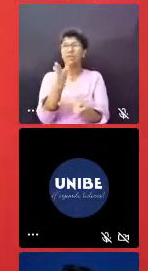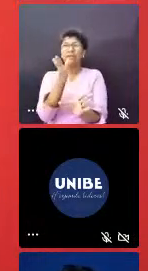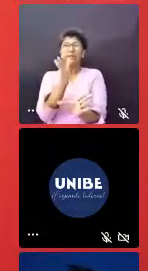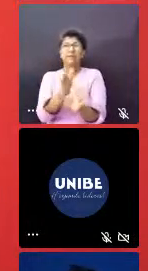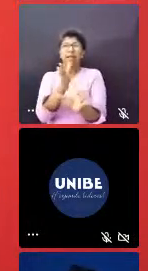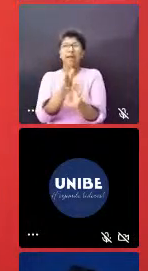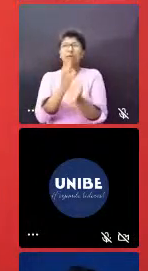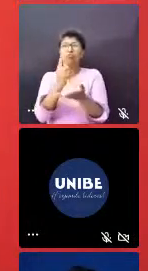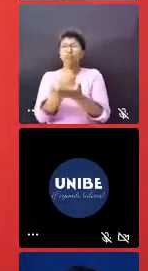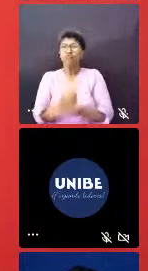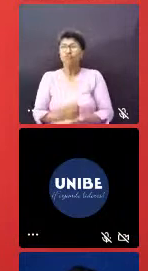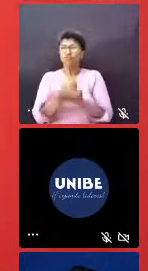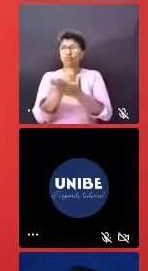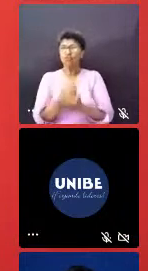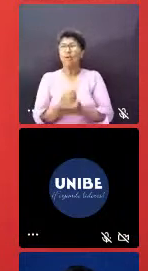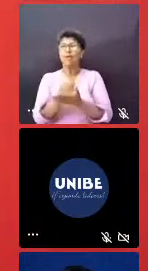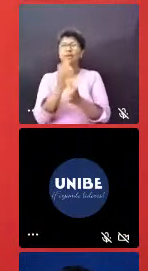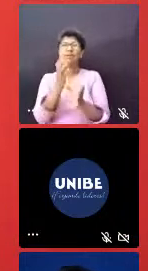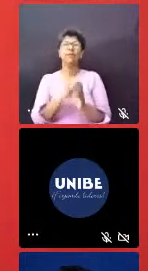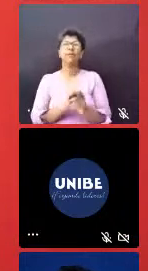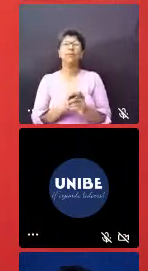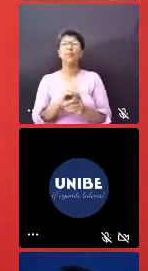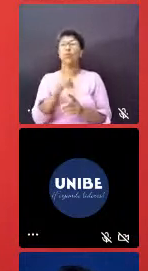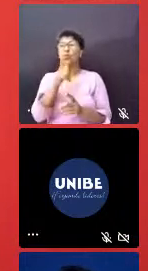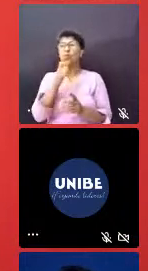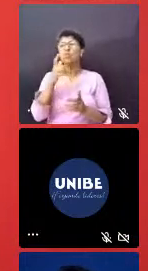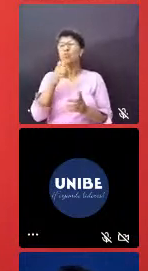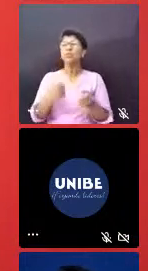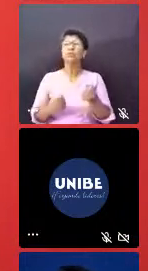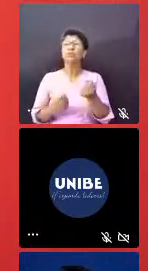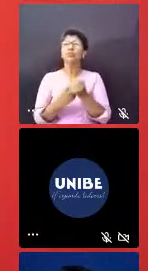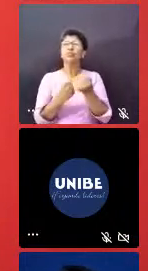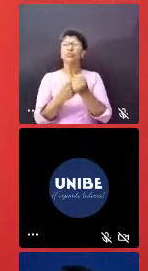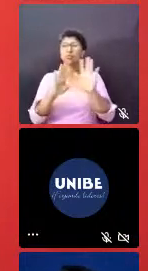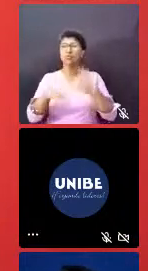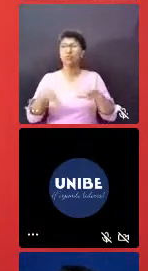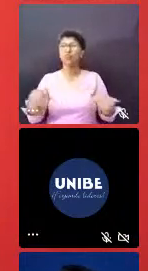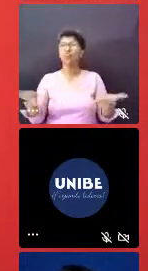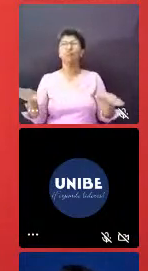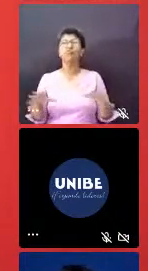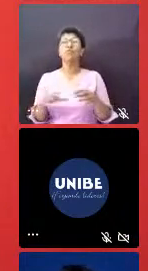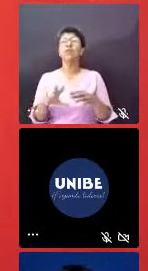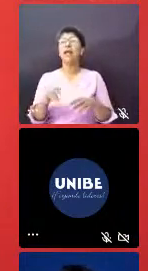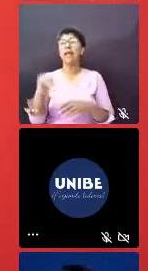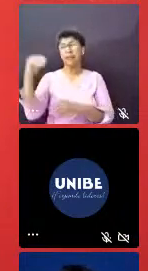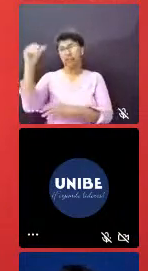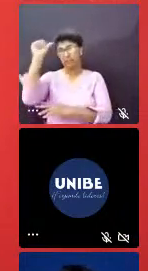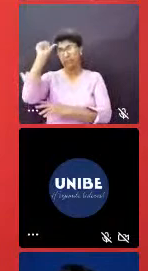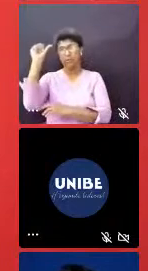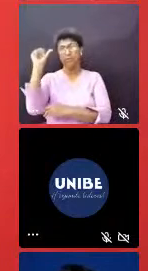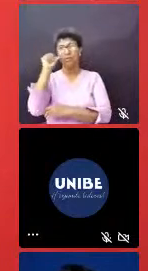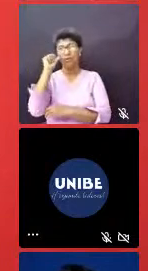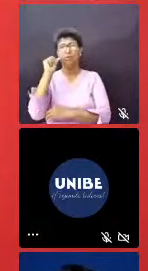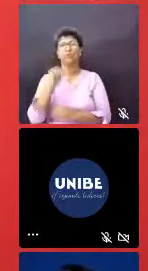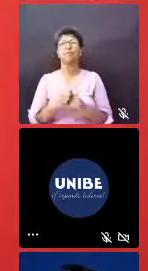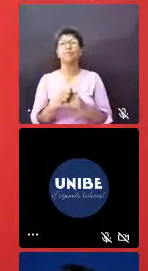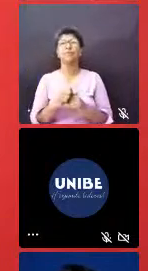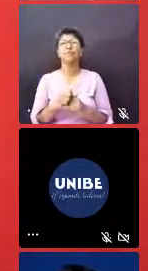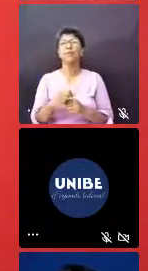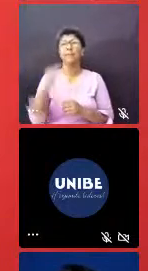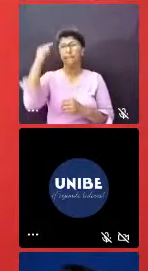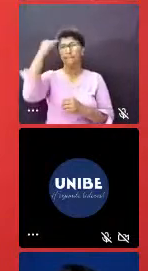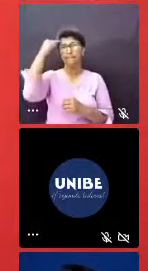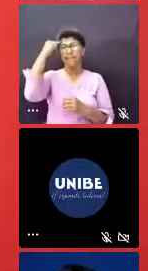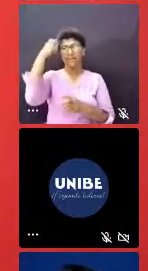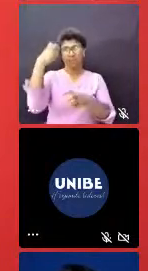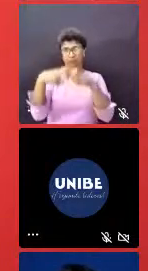psychotherapist, trained psychologist, who supports children and adults with mental issues,